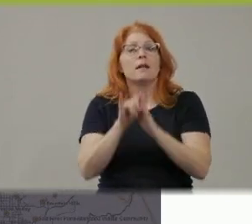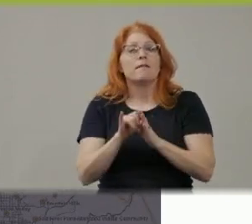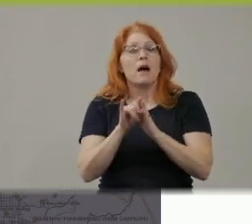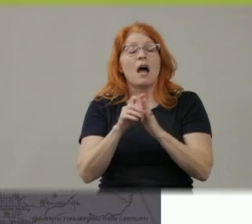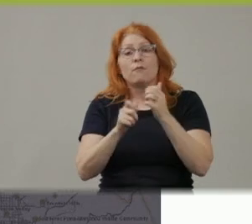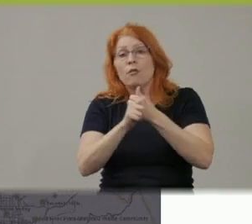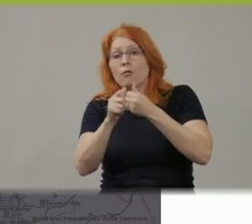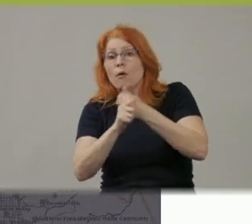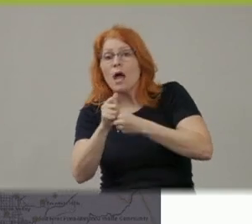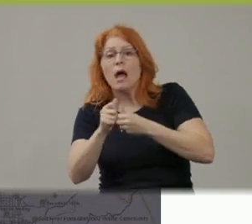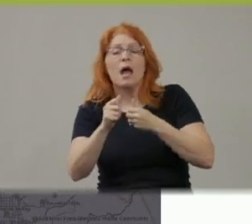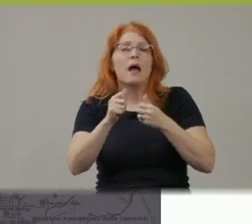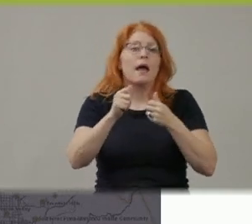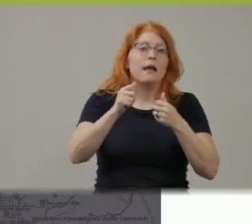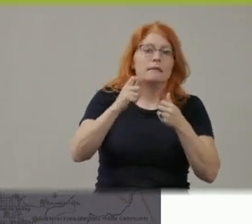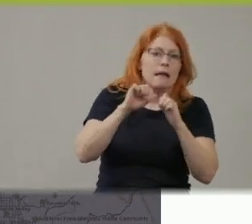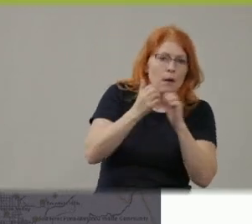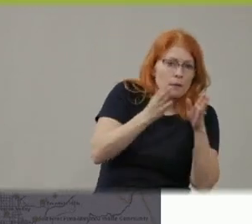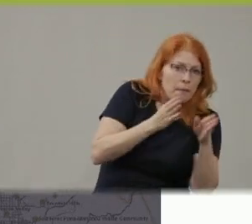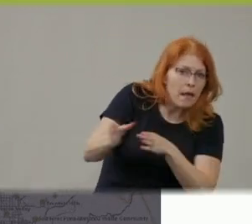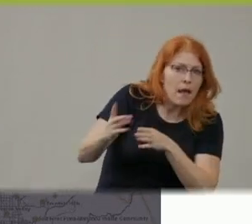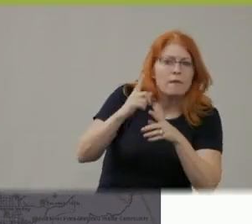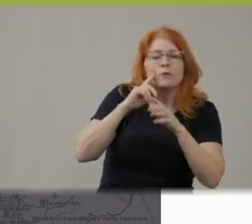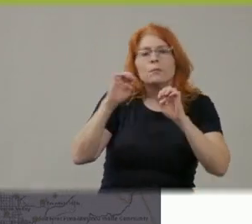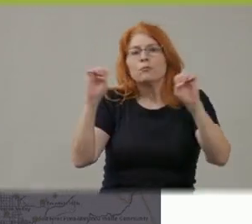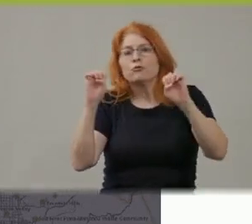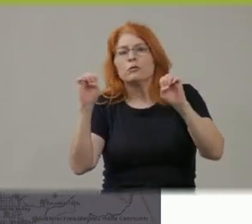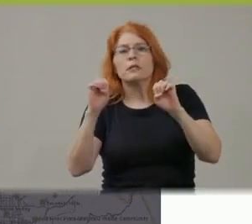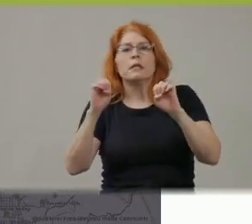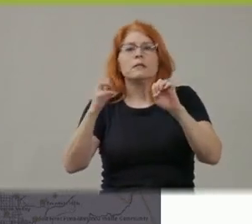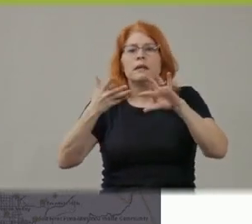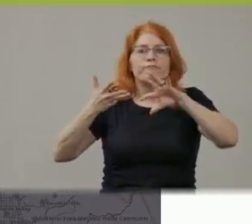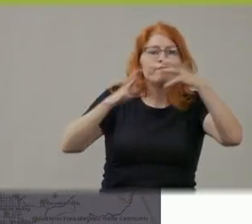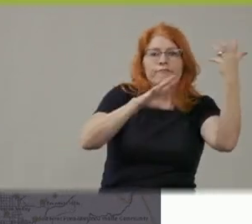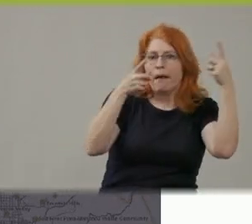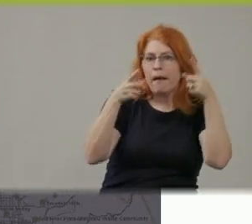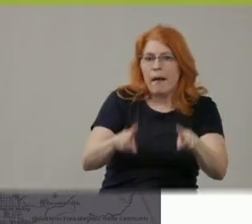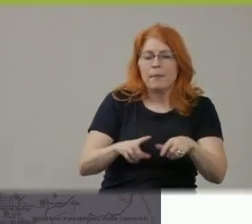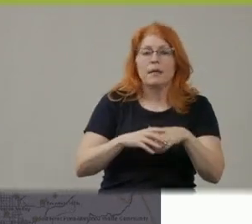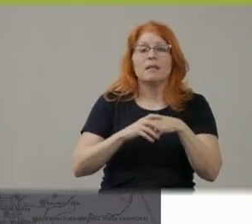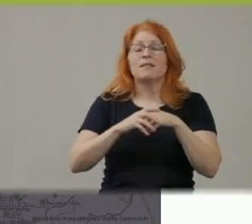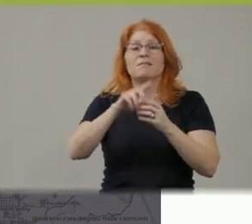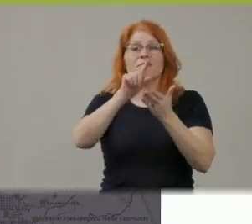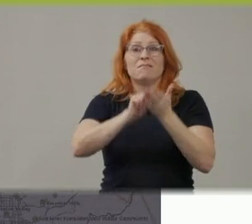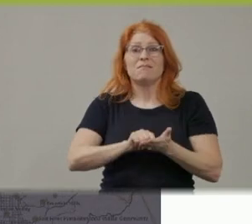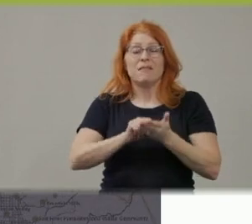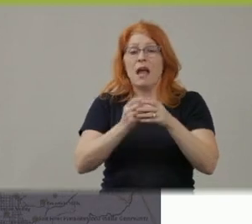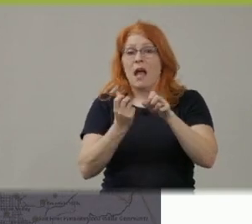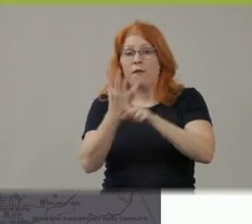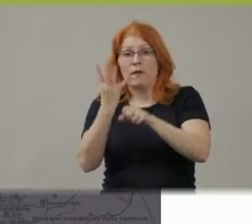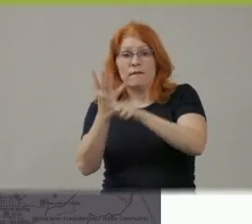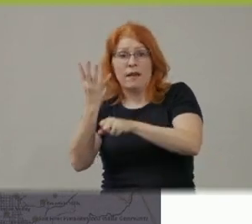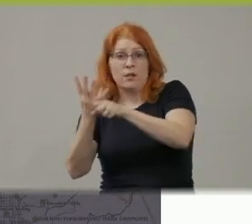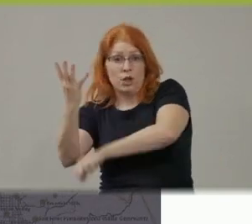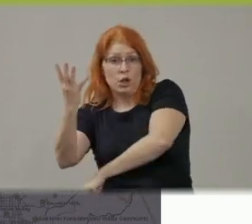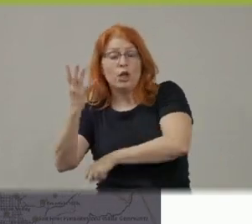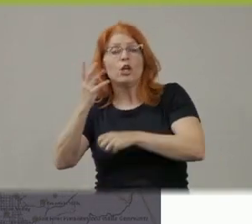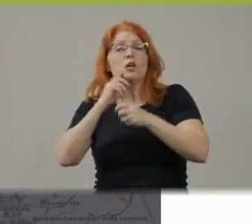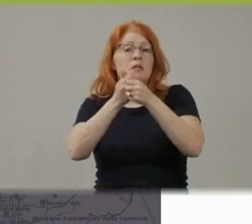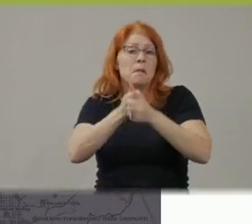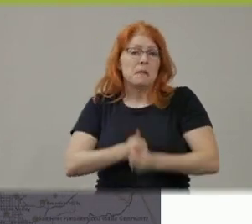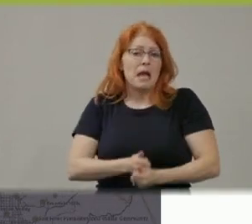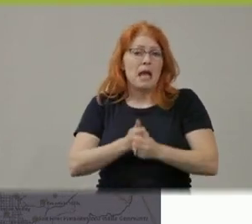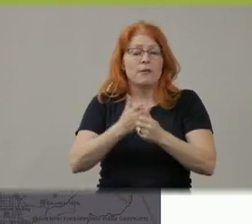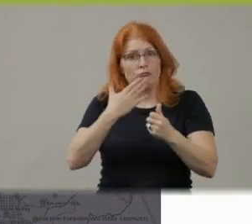threats and hazards are and how we plan for emergencies and disasters. It's published on every 5 years. It's got a lot